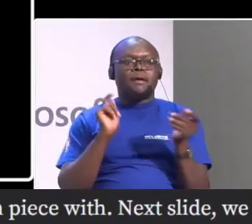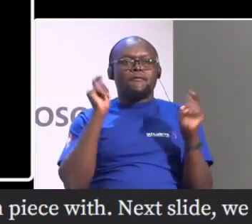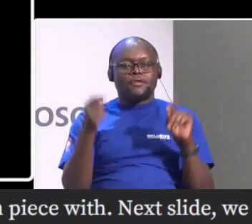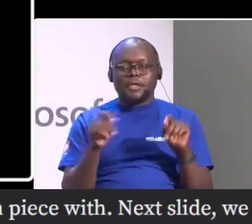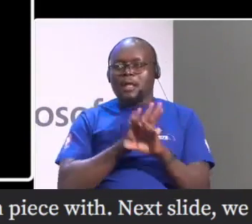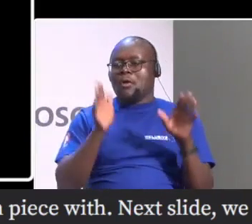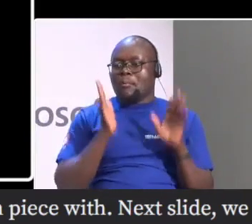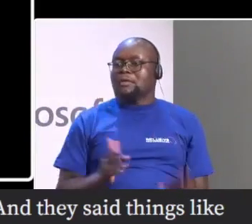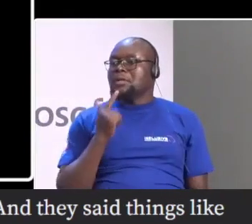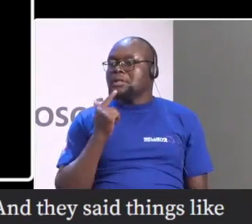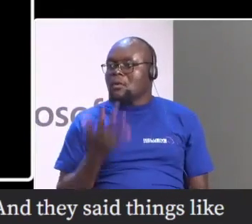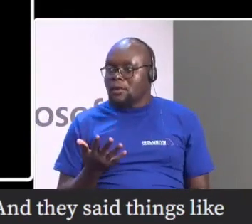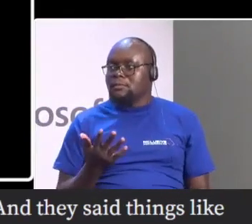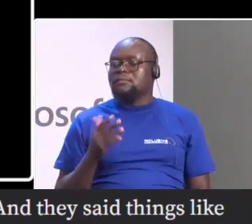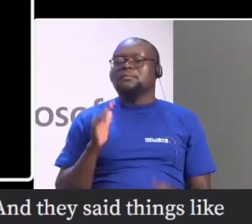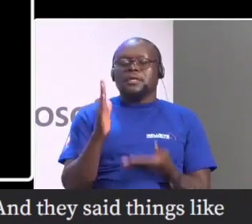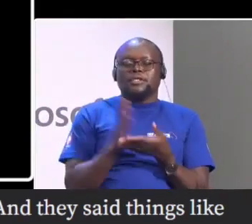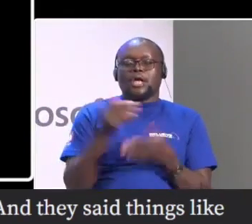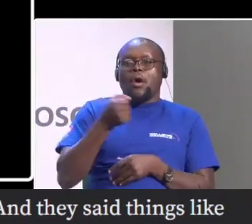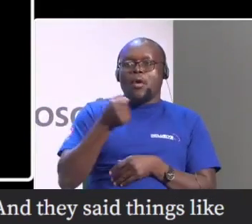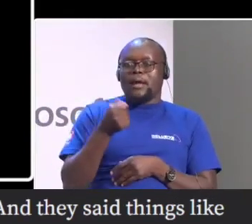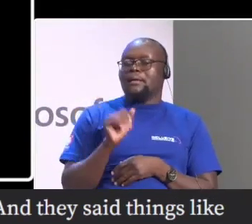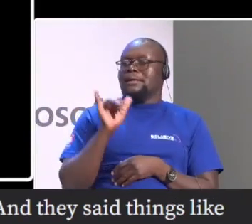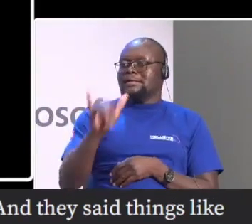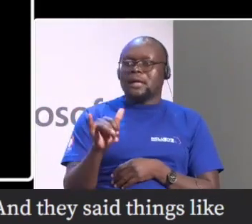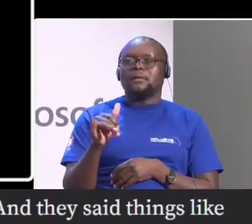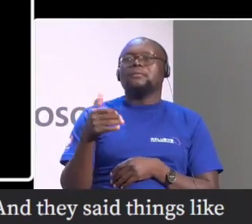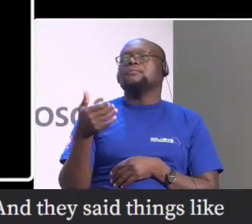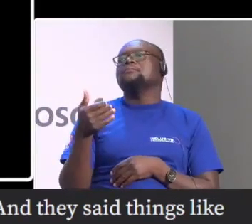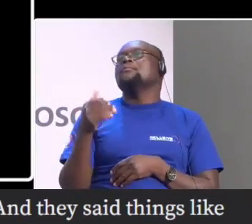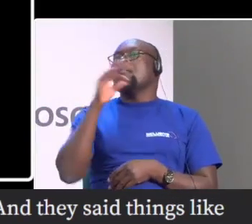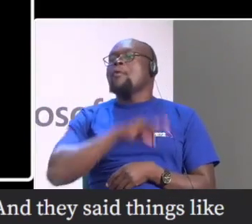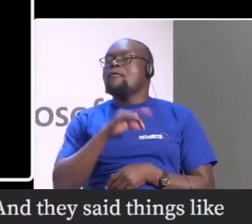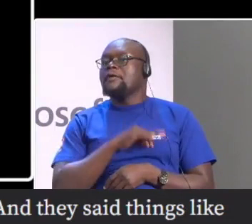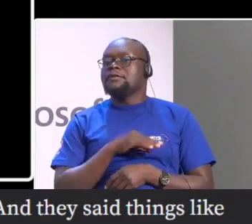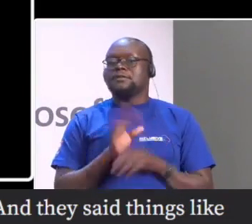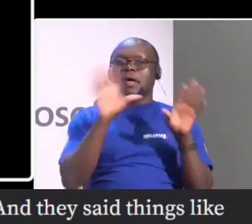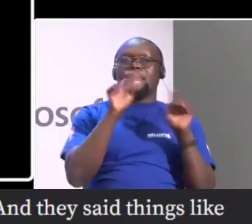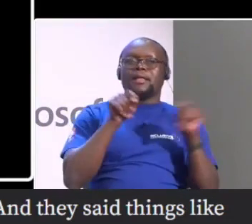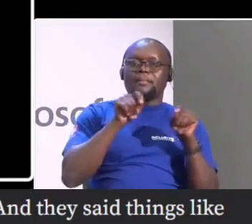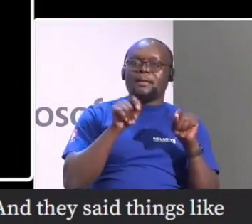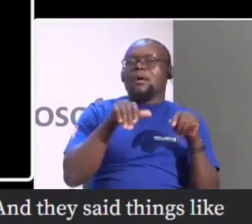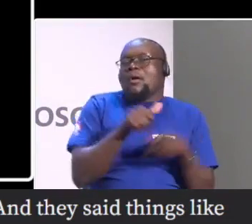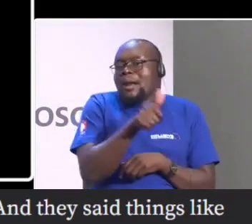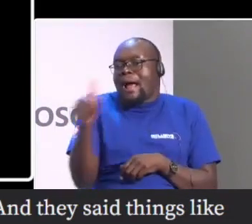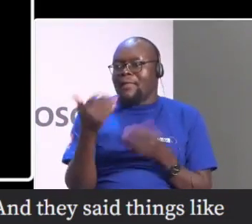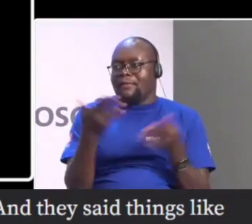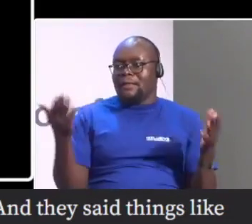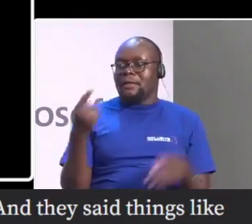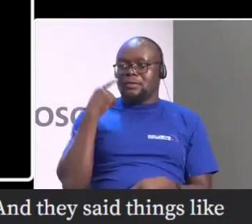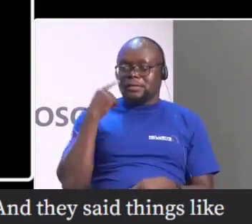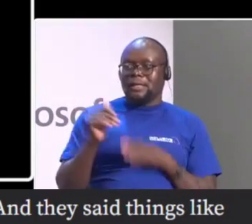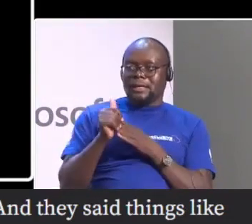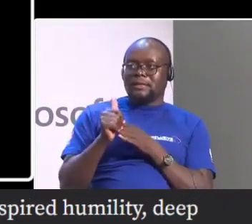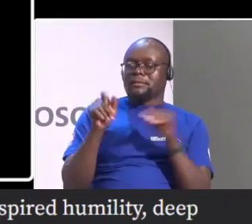No one said shareholder, stakeholder, profit, budget management, or any of the other things you see in